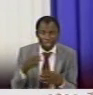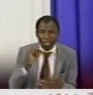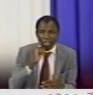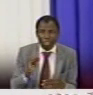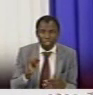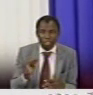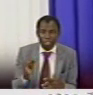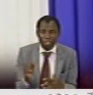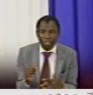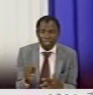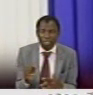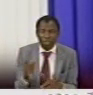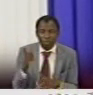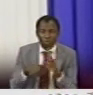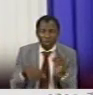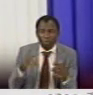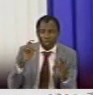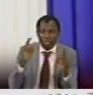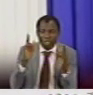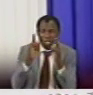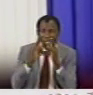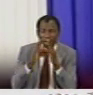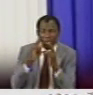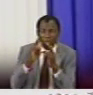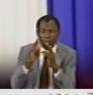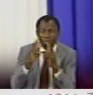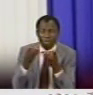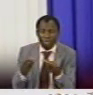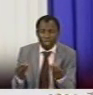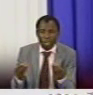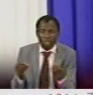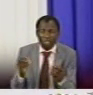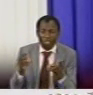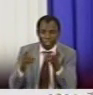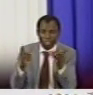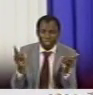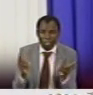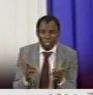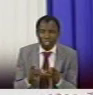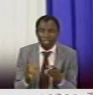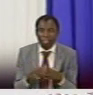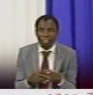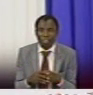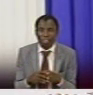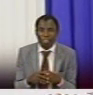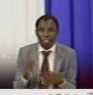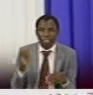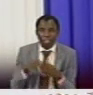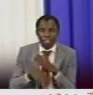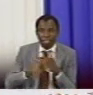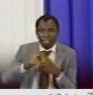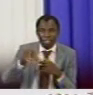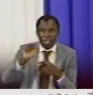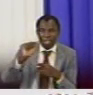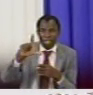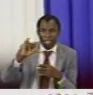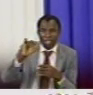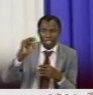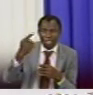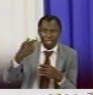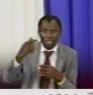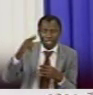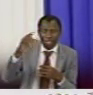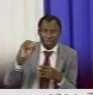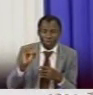Campground districts my sixth group jalingo region taraba states I stand to